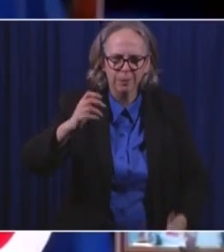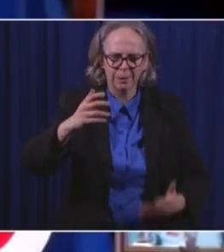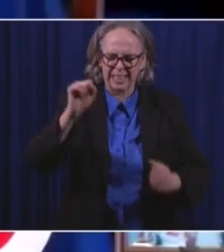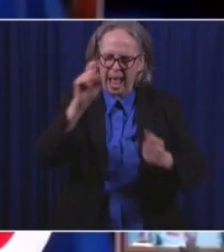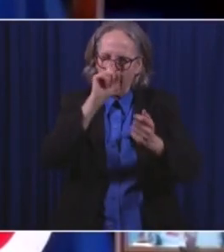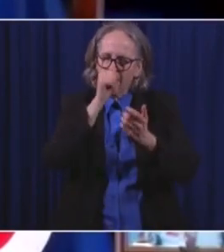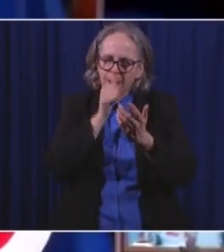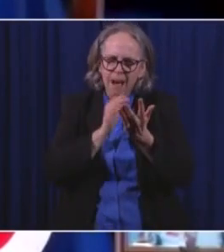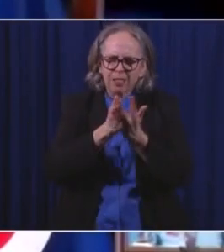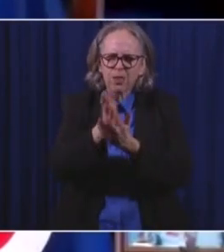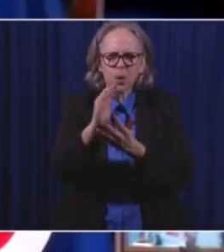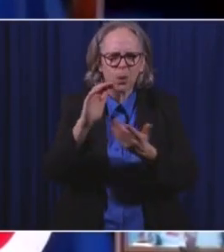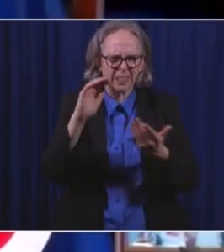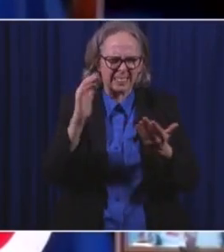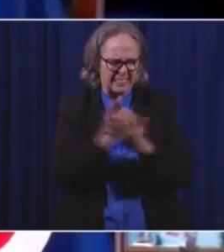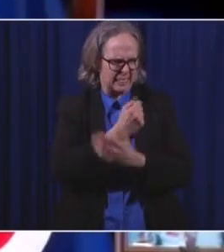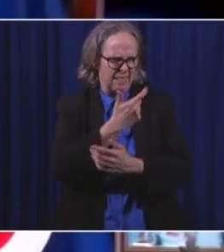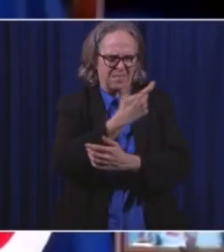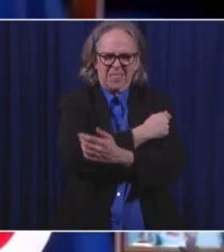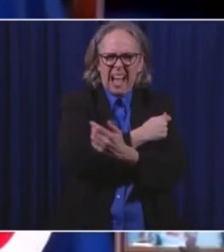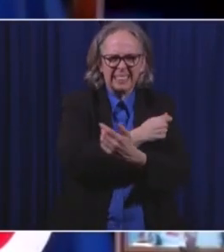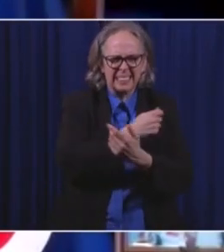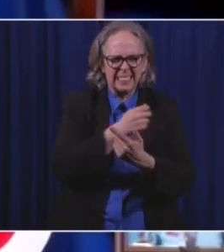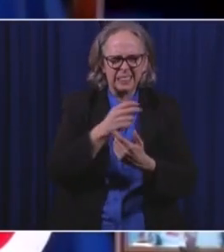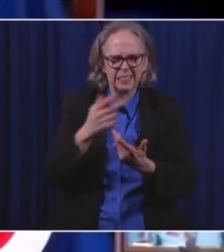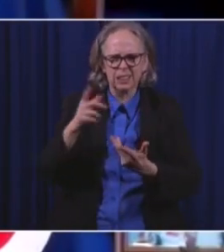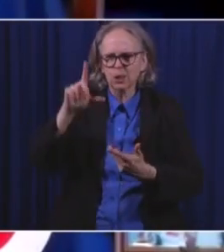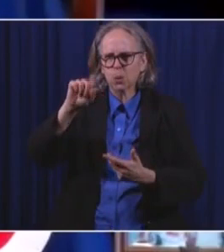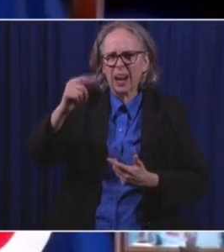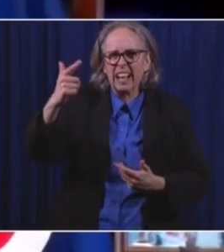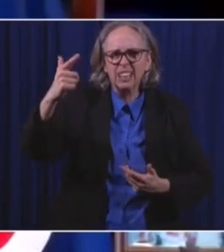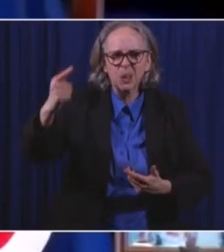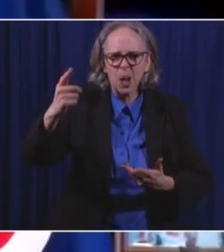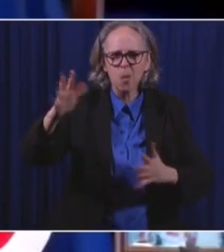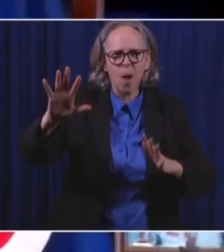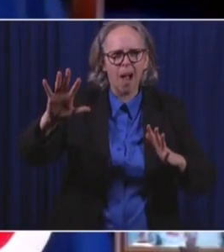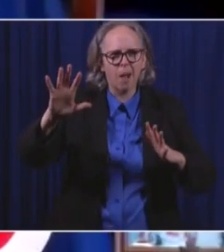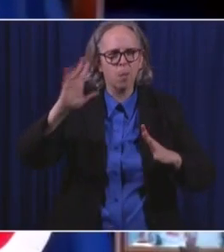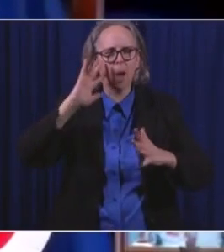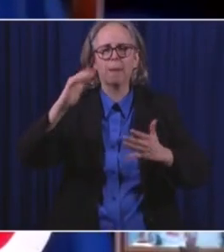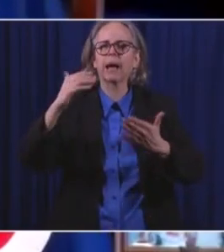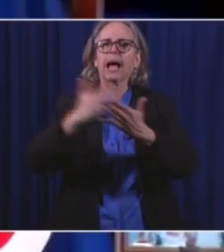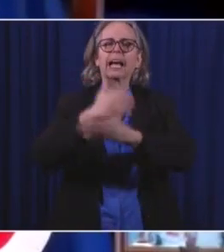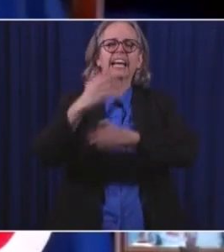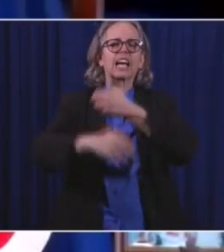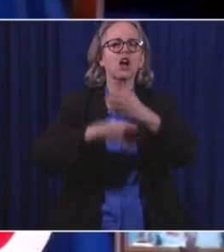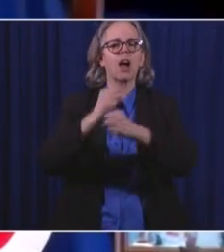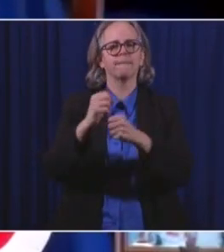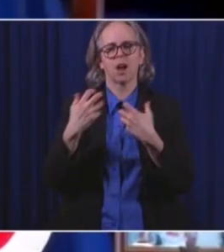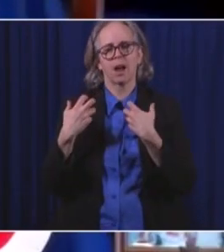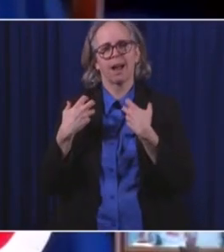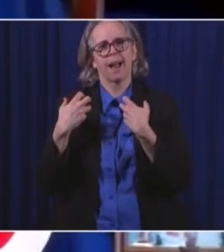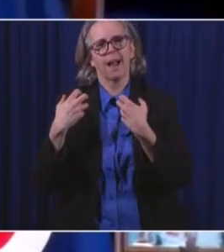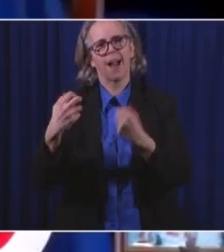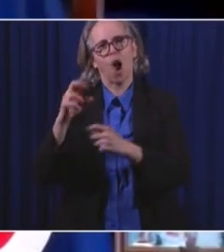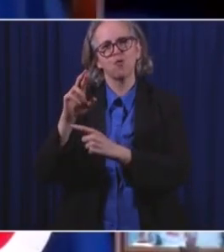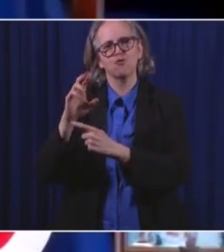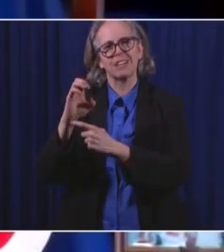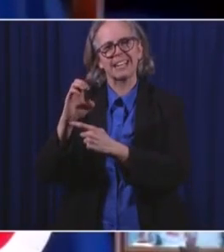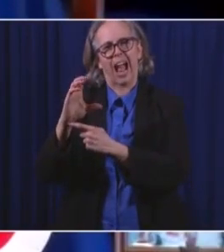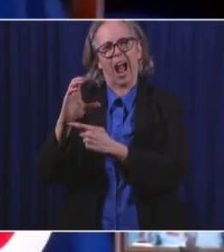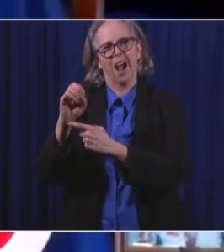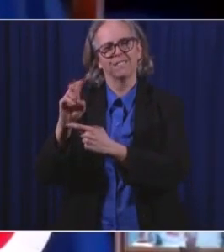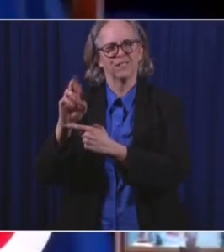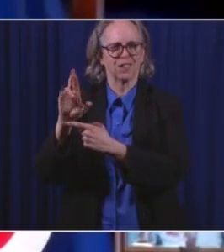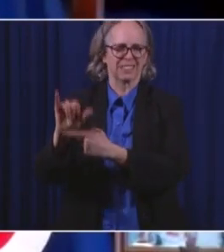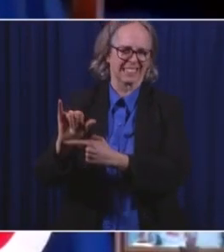and 2021 is going to be a year of recovery. And these investments that have been made in the past in Ohio have attracted